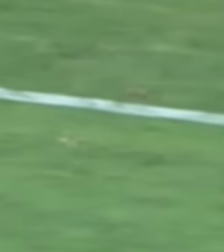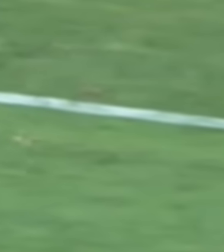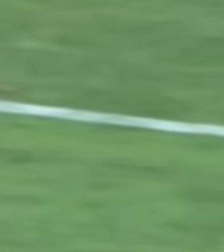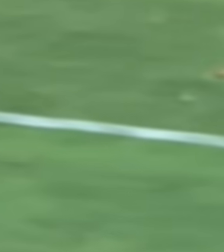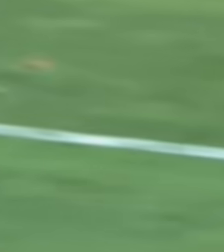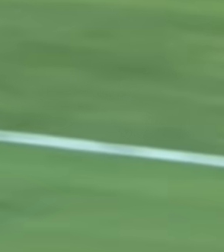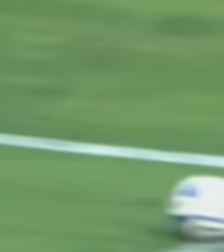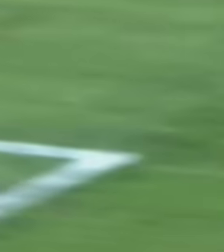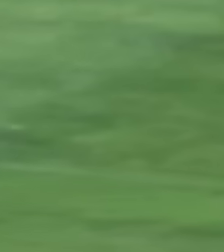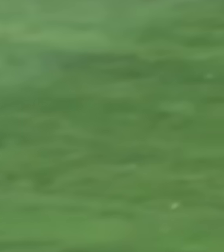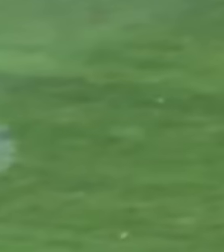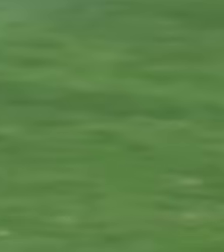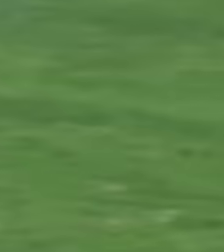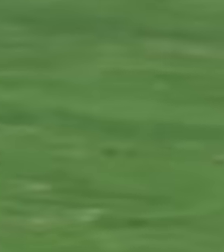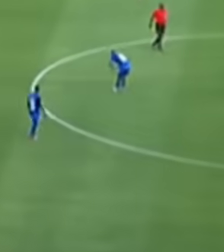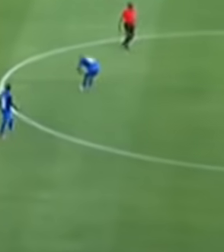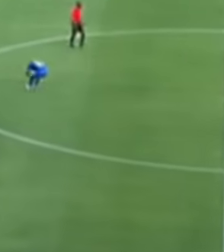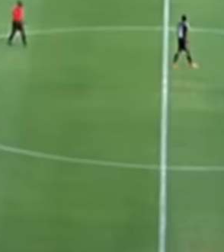Mbekezi